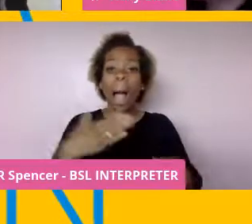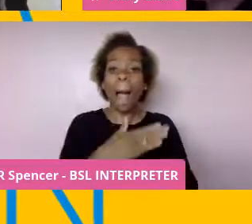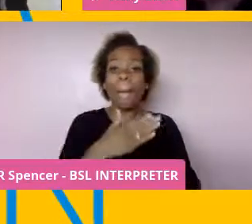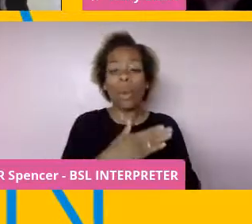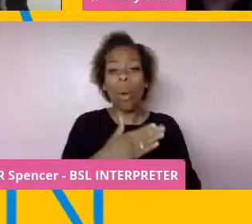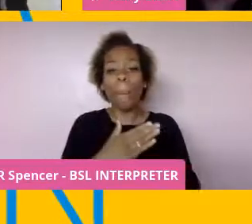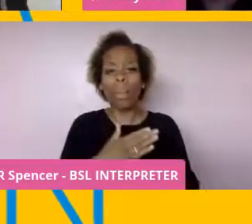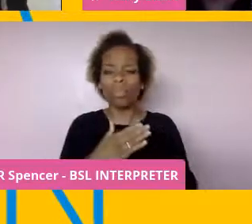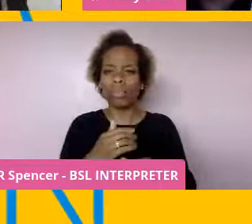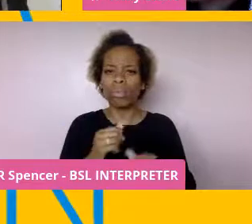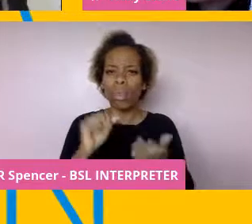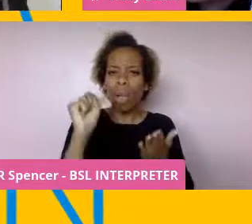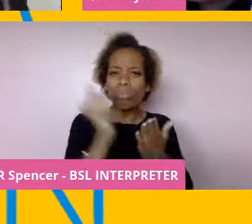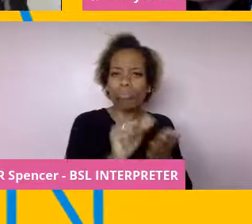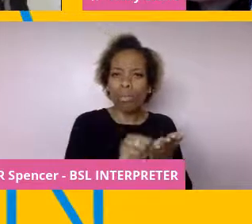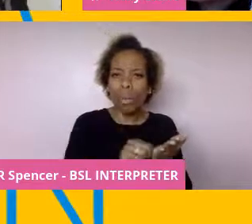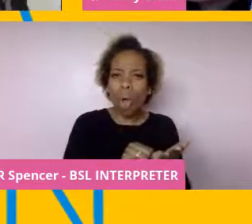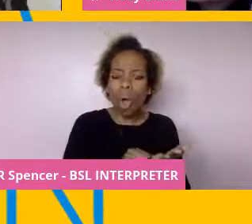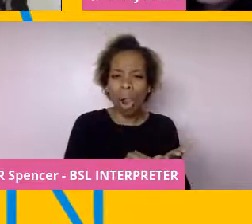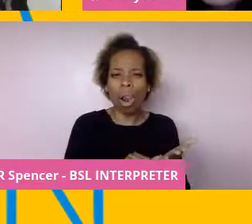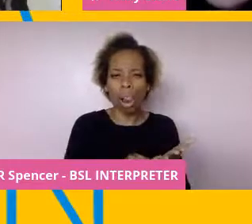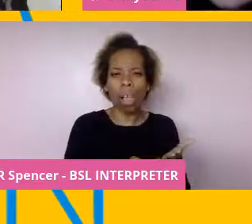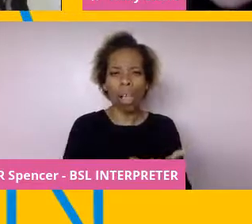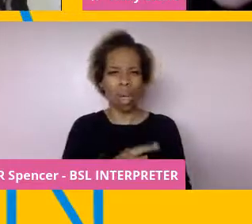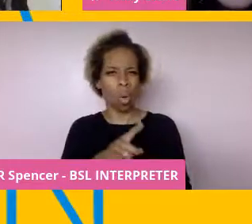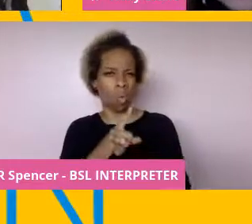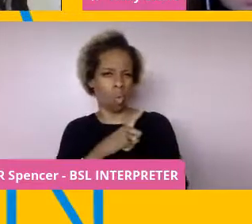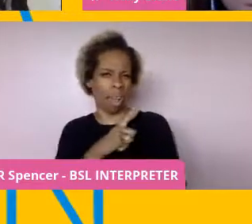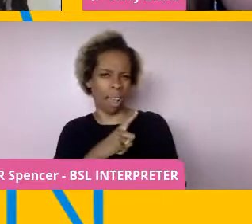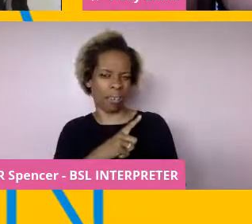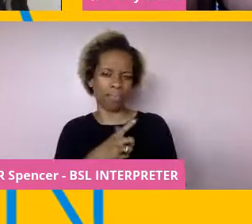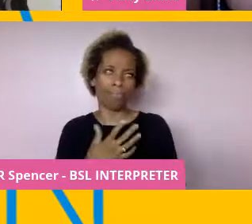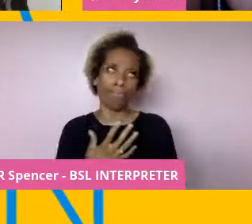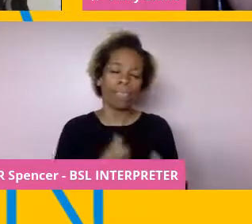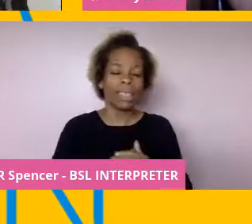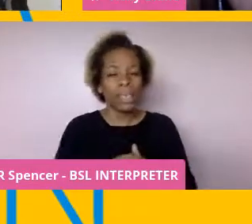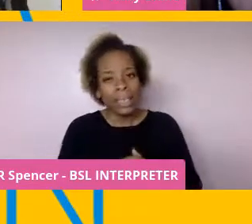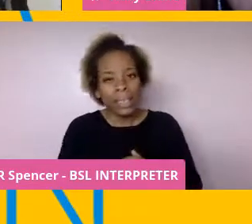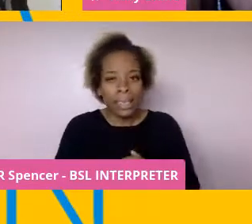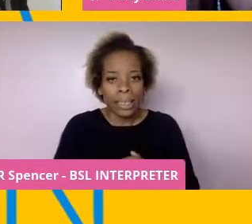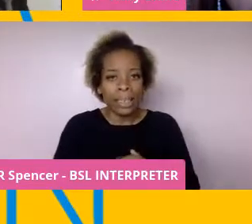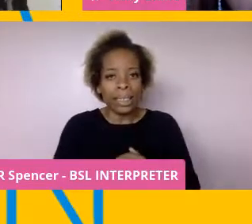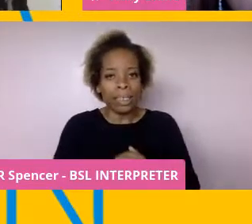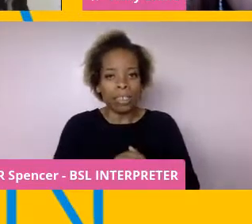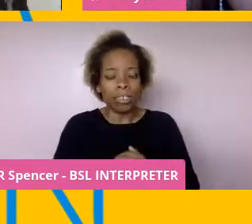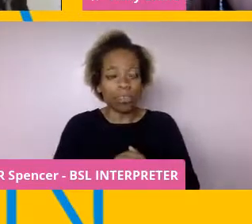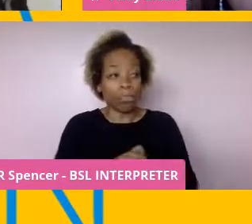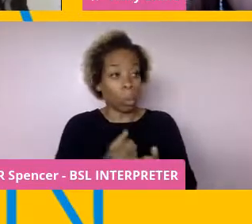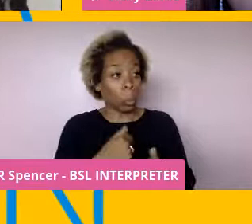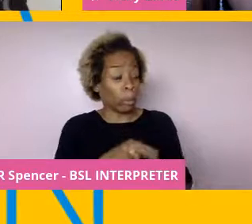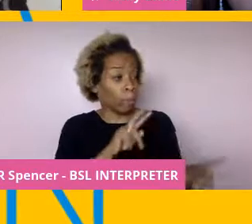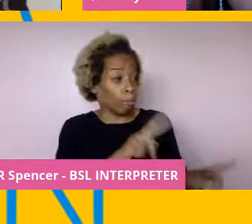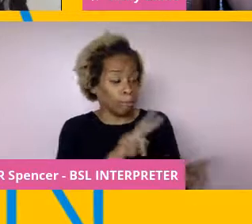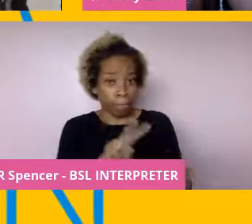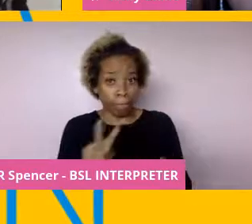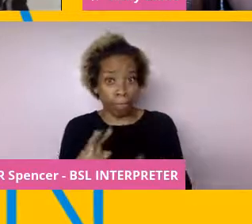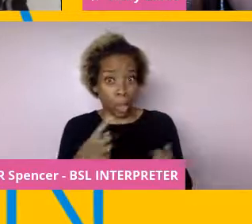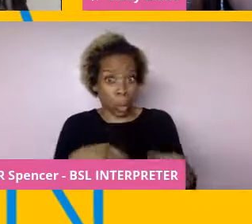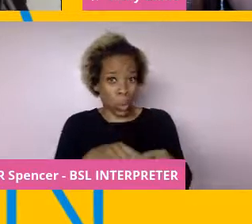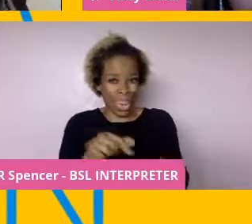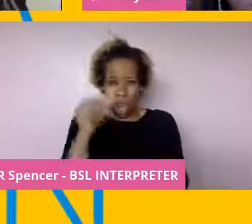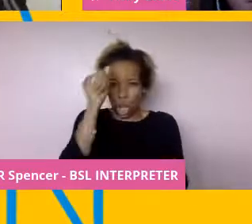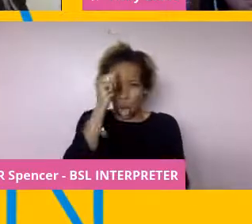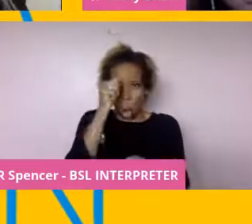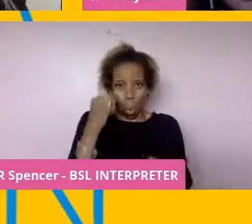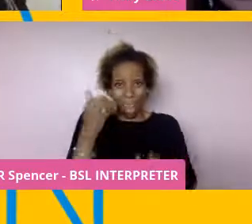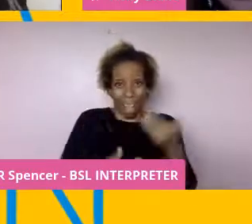universities, because a lot of kind of the things we see, and we know because we're the activists who deal with it day to day,